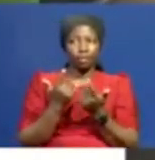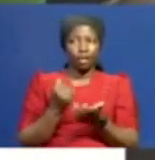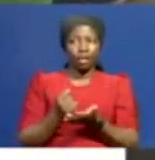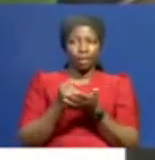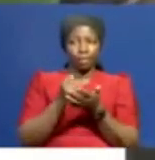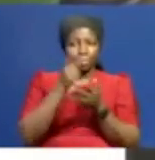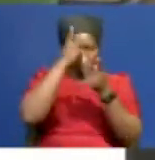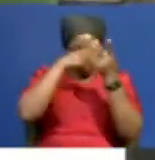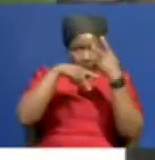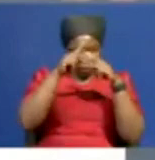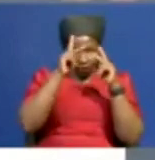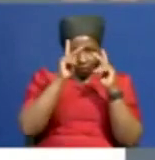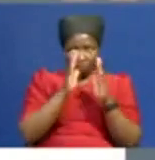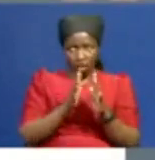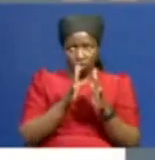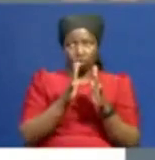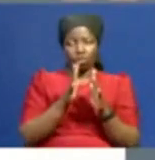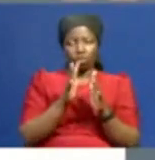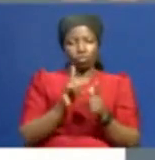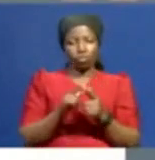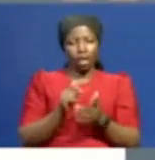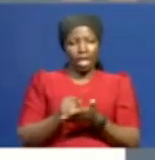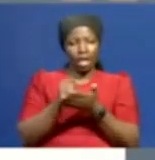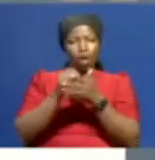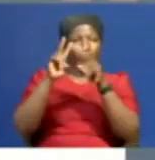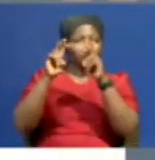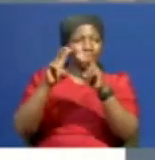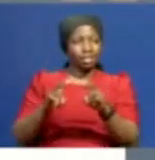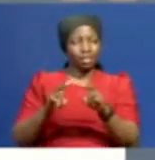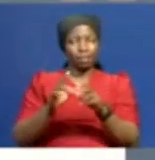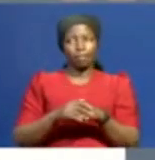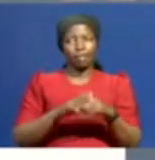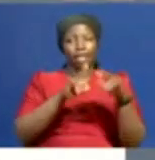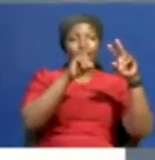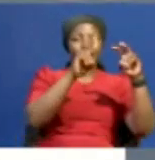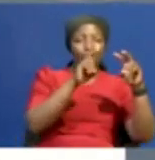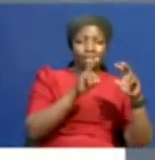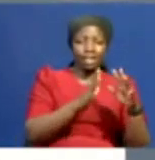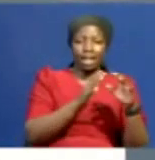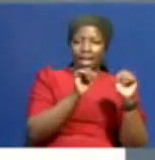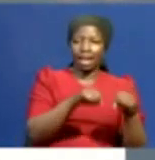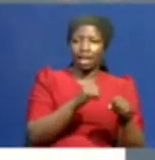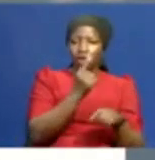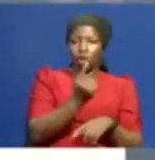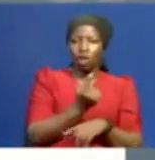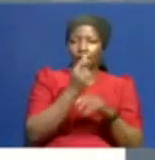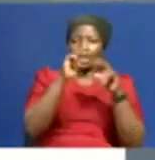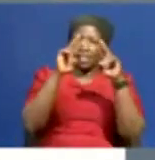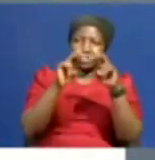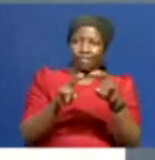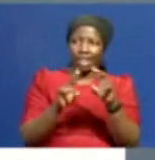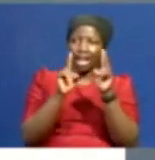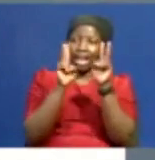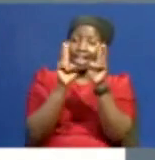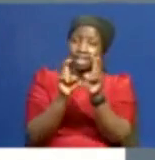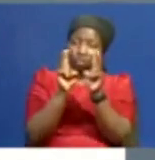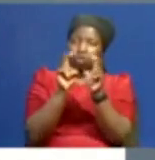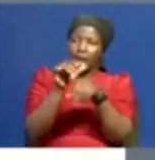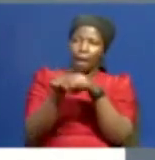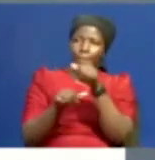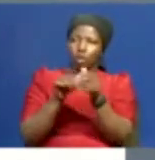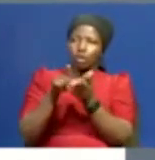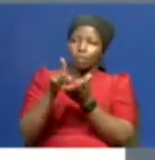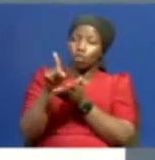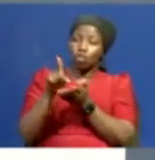in investigations. Investigators can only investigate a matter to do with procurement when they understand